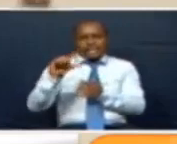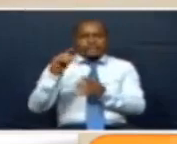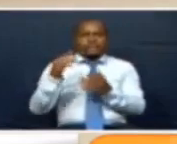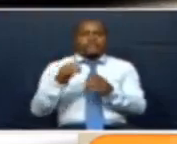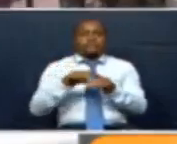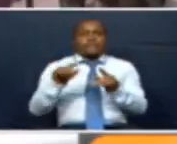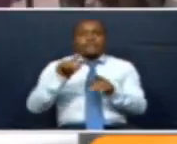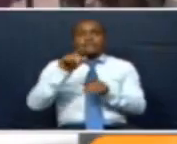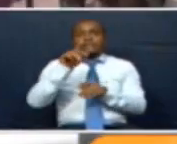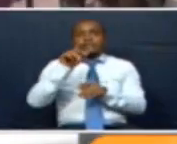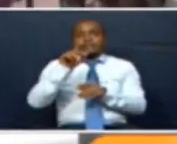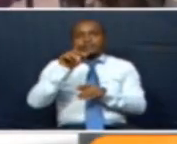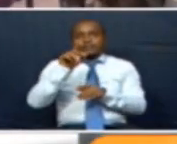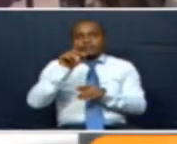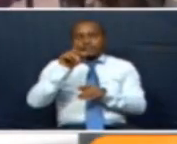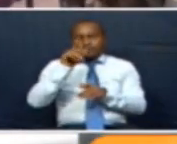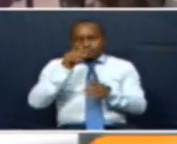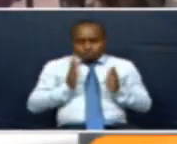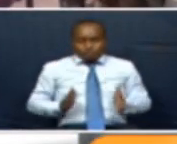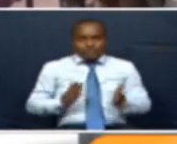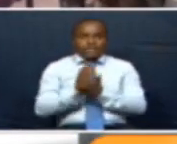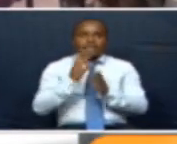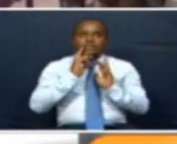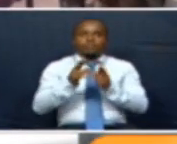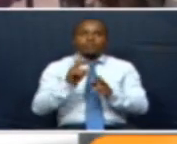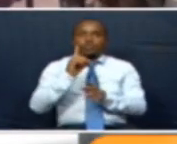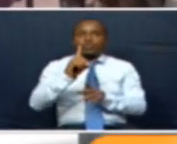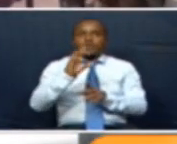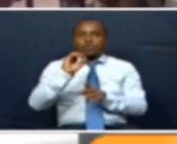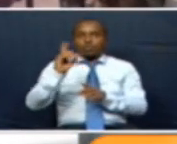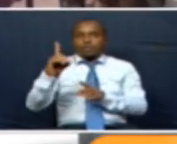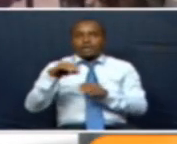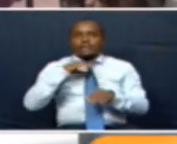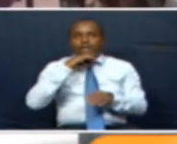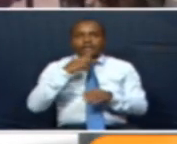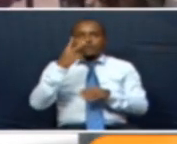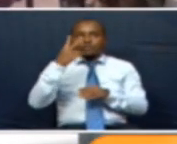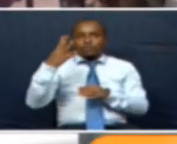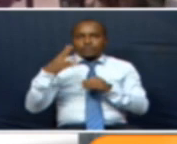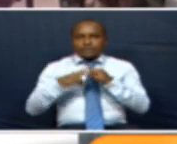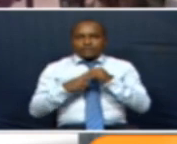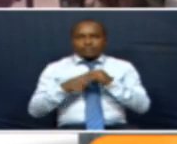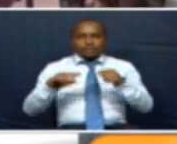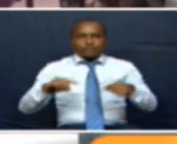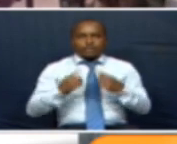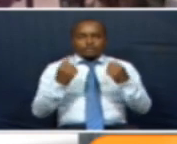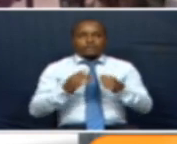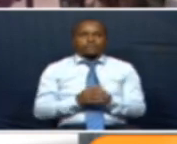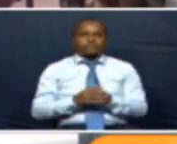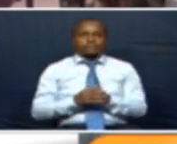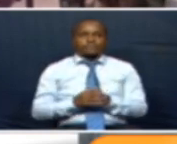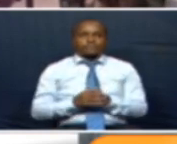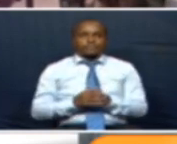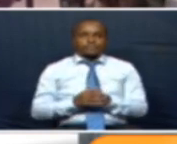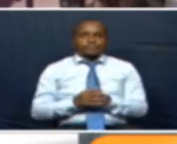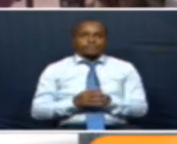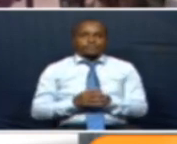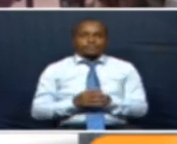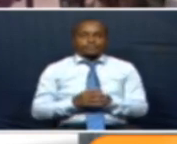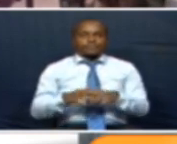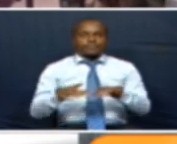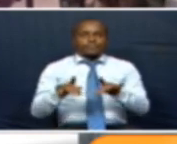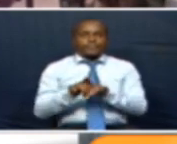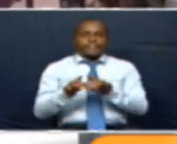National Commission on Human Rights reports at least 101 deaths and another 247 injured. As a country, we have